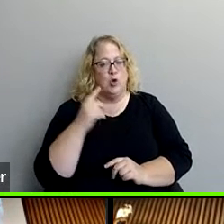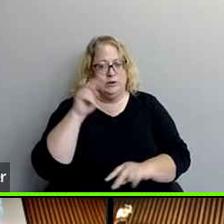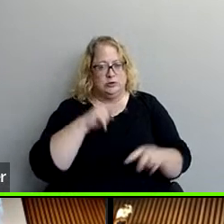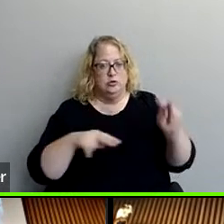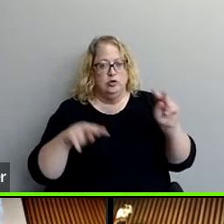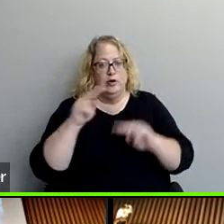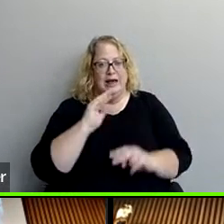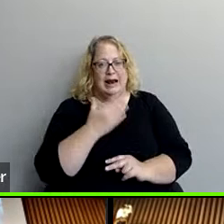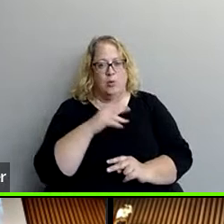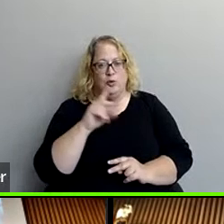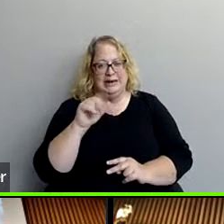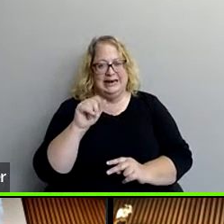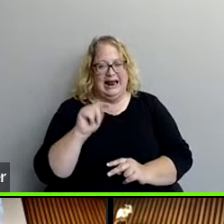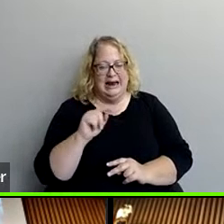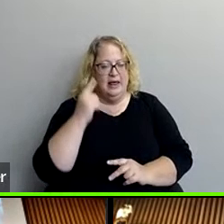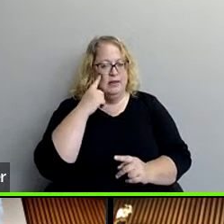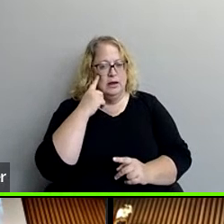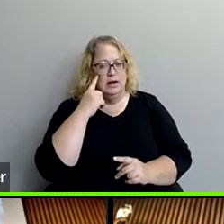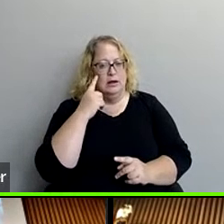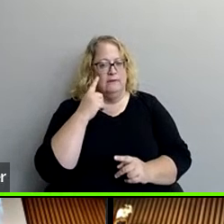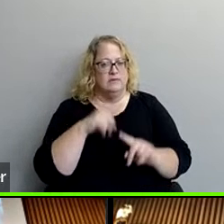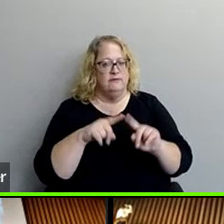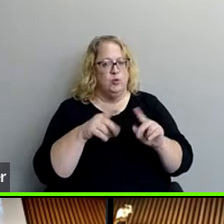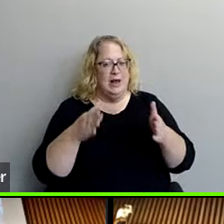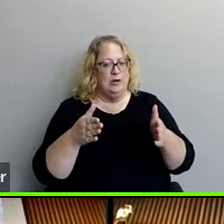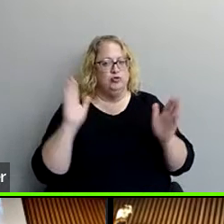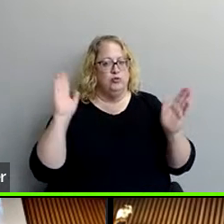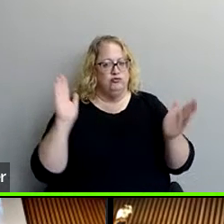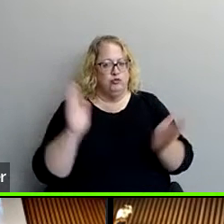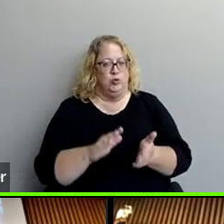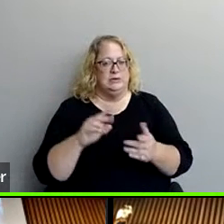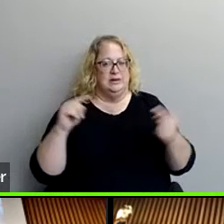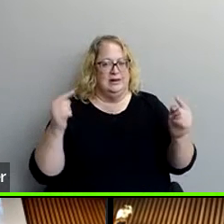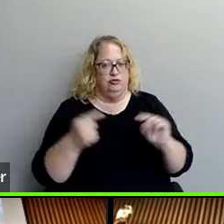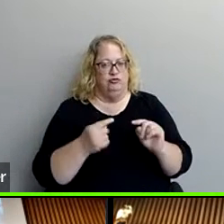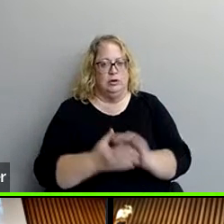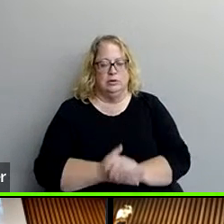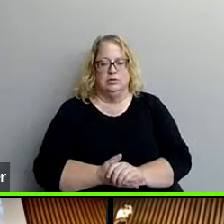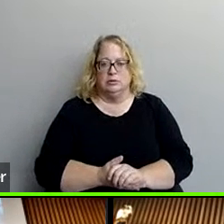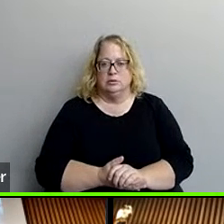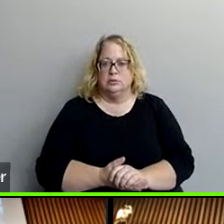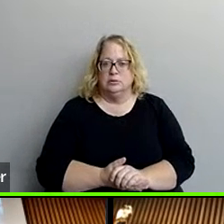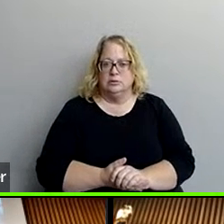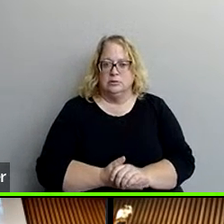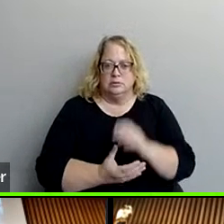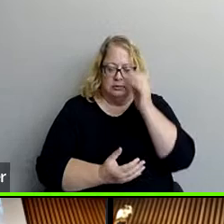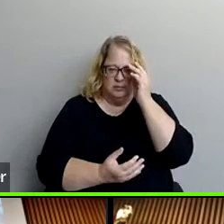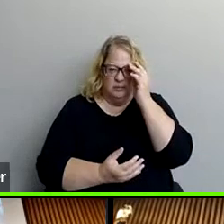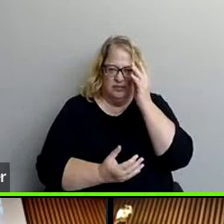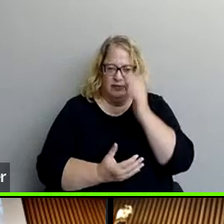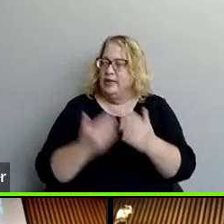taking a look at our data and thinking of ways that they could reduce our injuries overall.